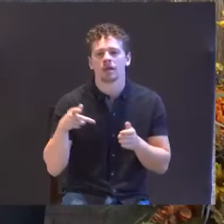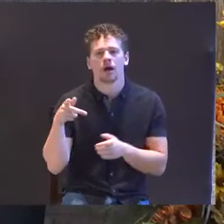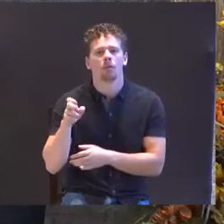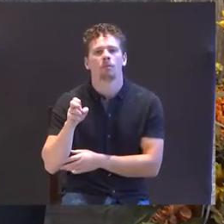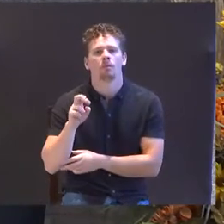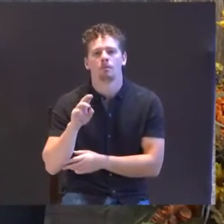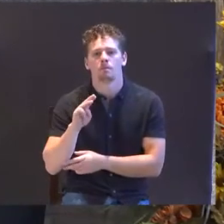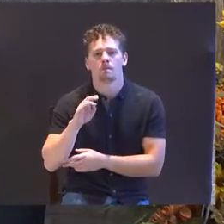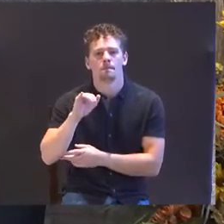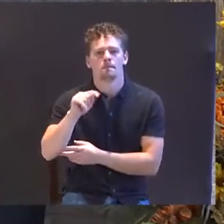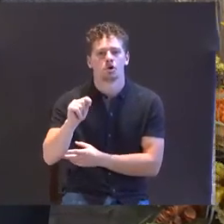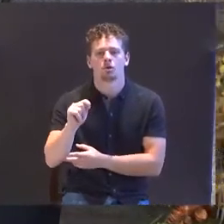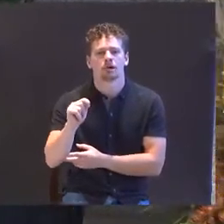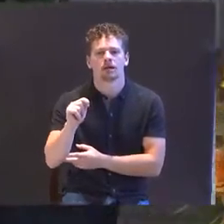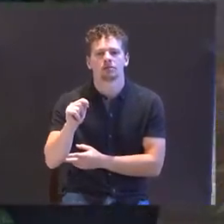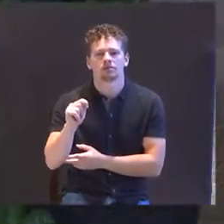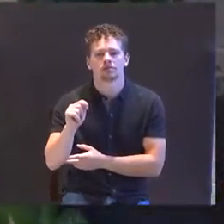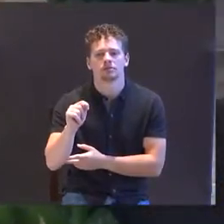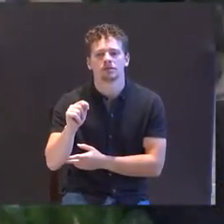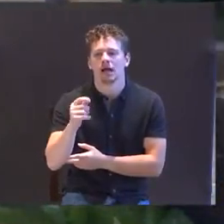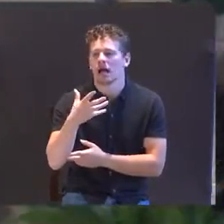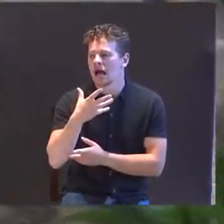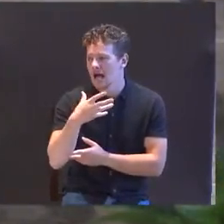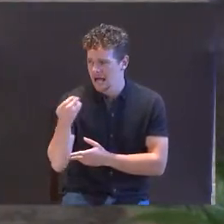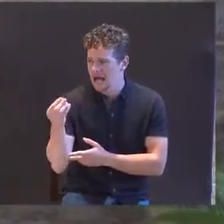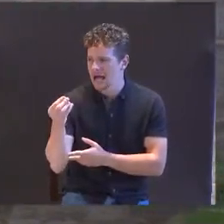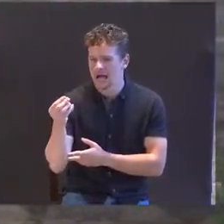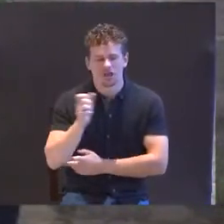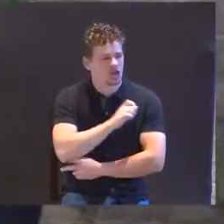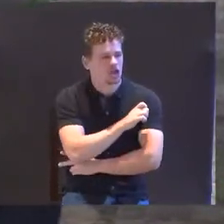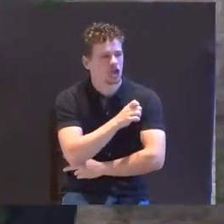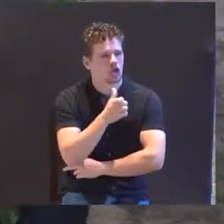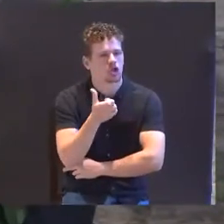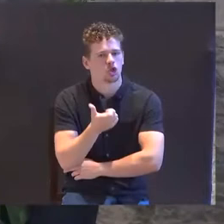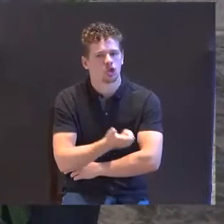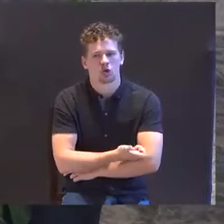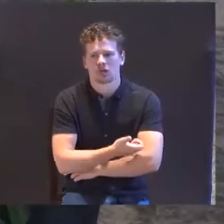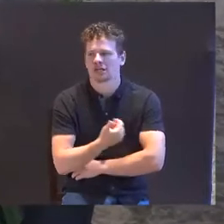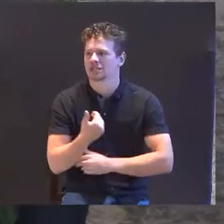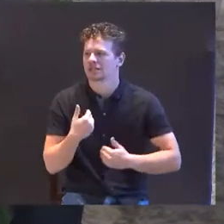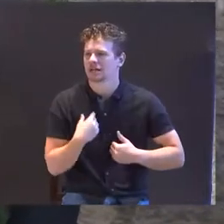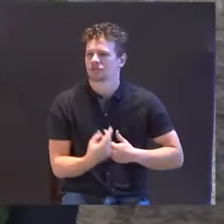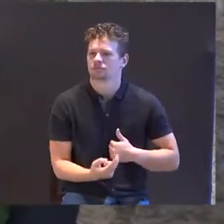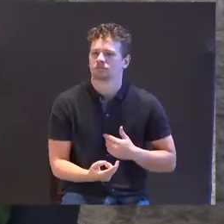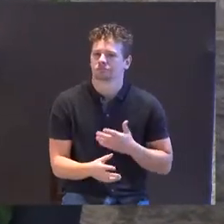without a permit. And the authorities had two choices.